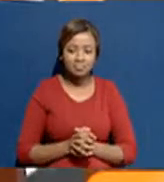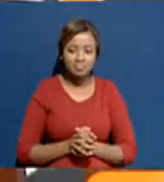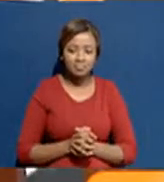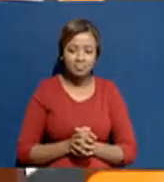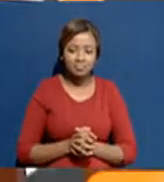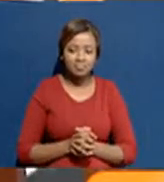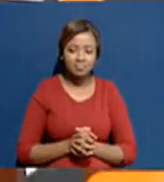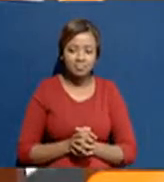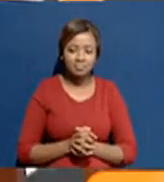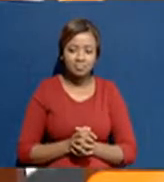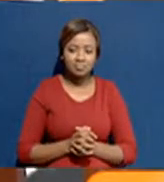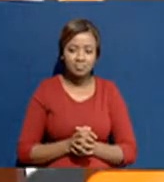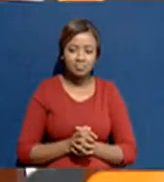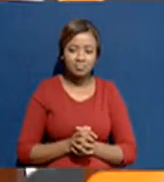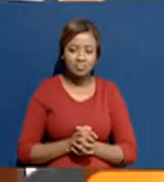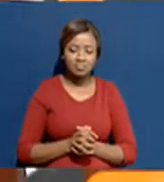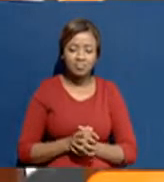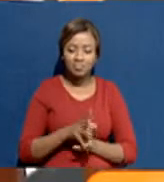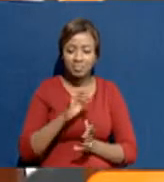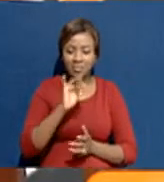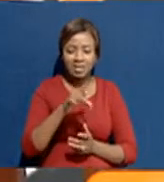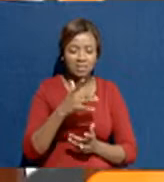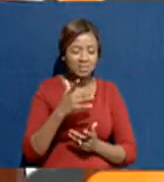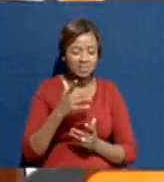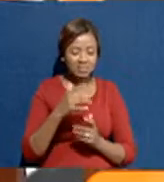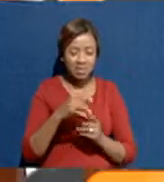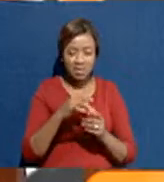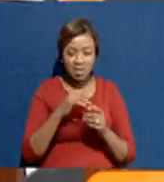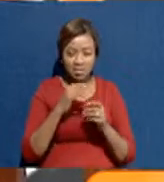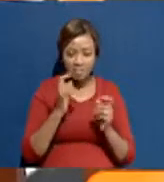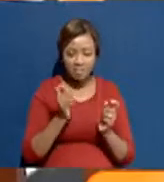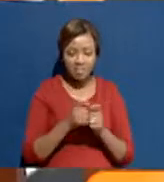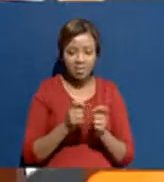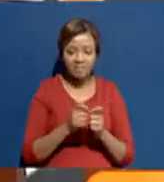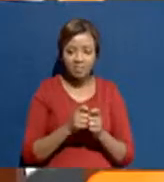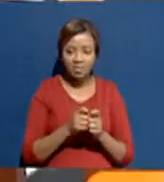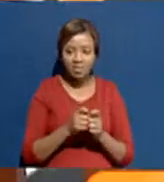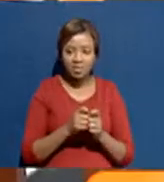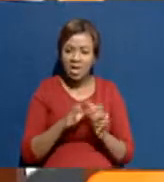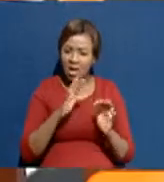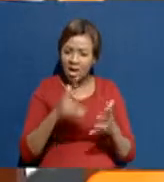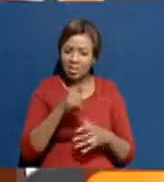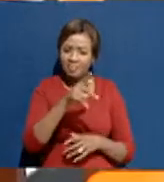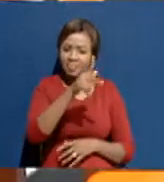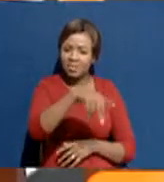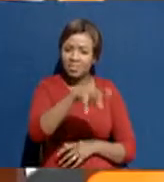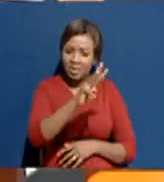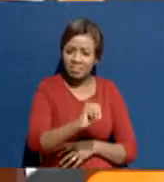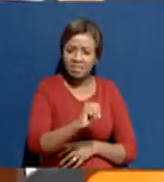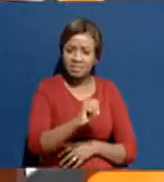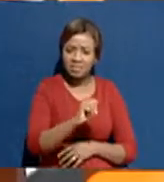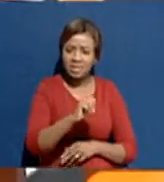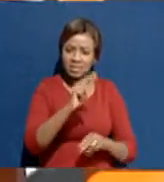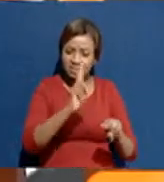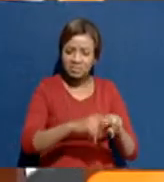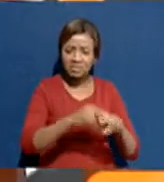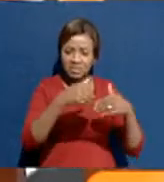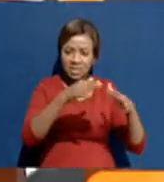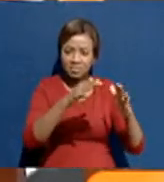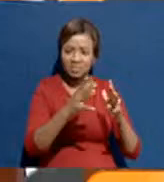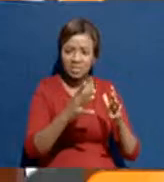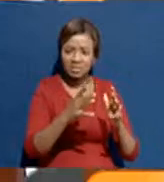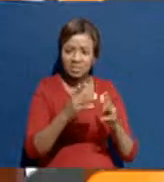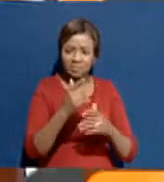was a very low moment for me, because you can't have a former prime minister seated outside protesting against you and expect you're going to